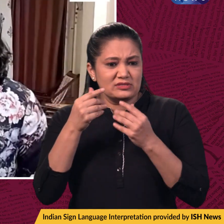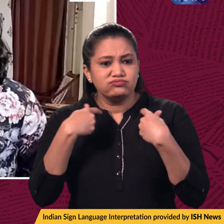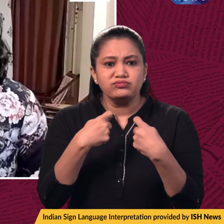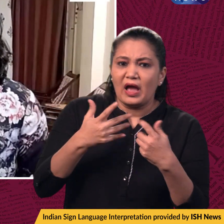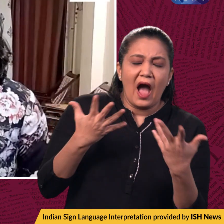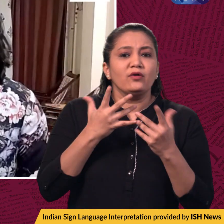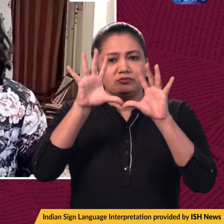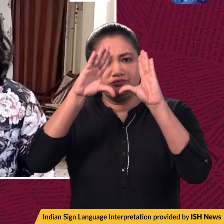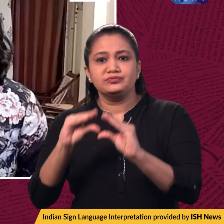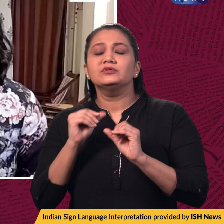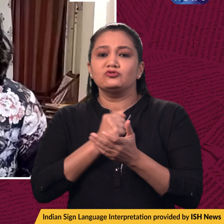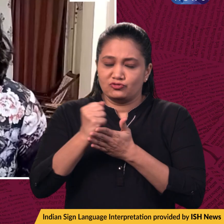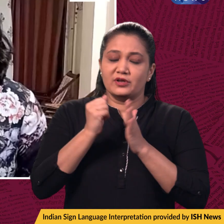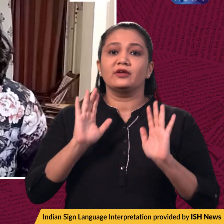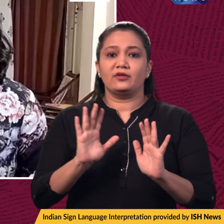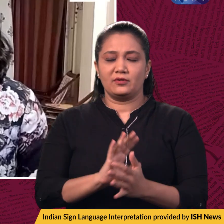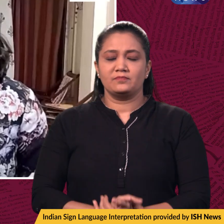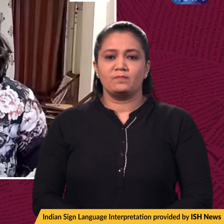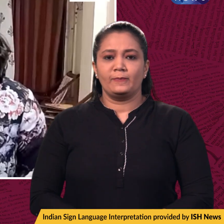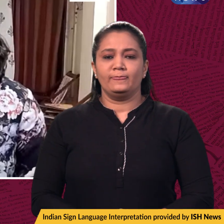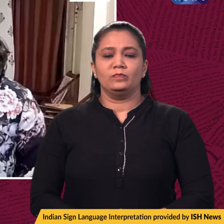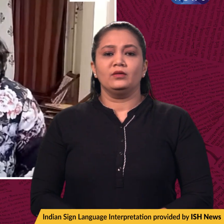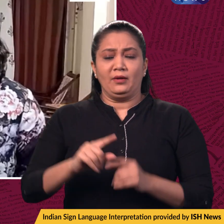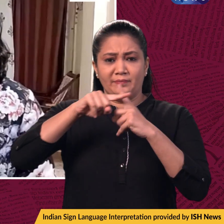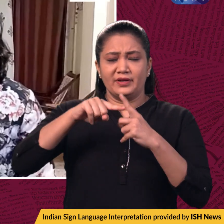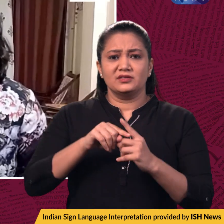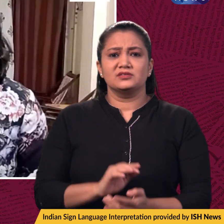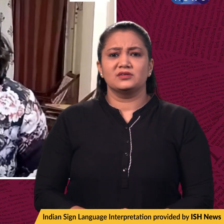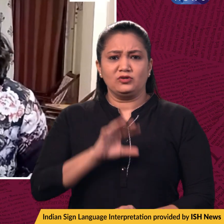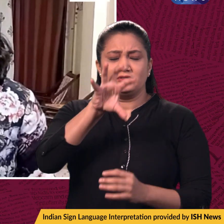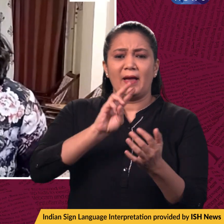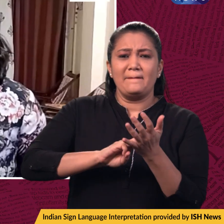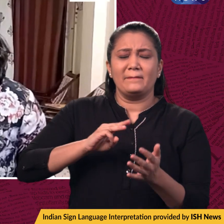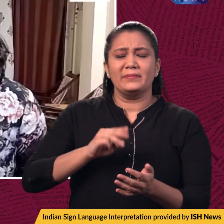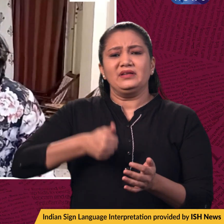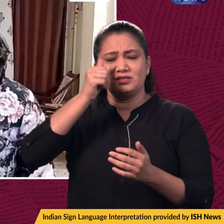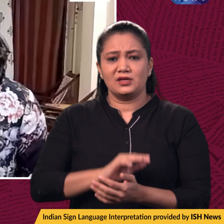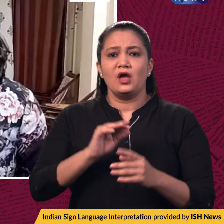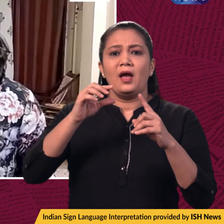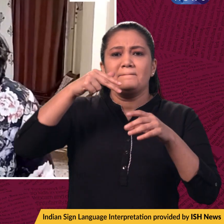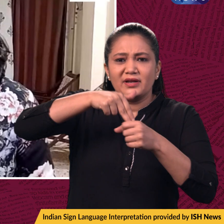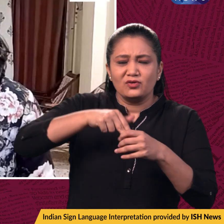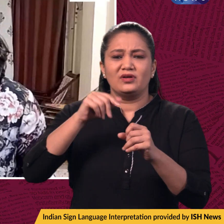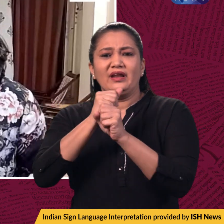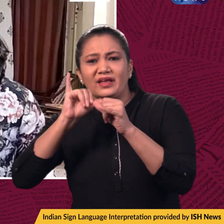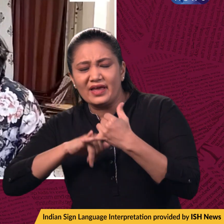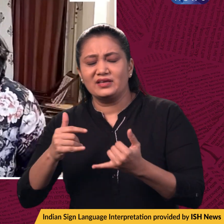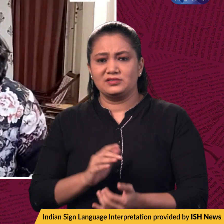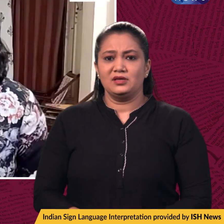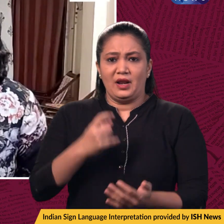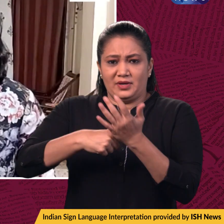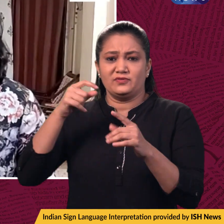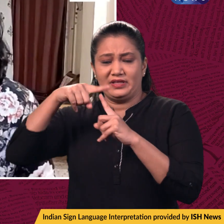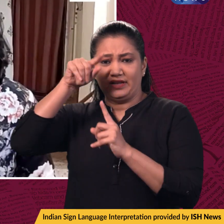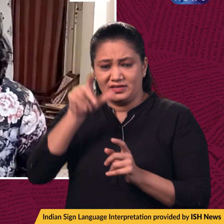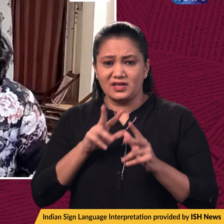its energy costs. Also in the news, Minister of State for Petroleum and Natural Gas Rameswar Teli